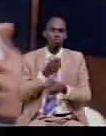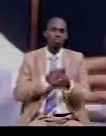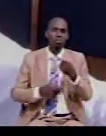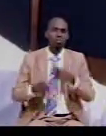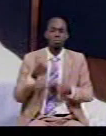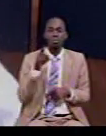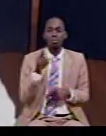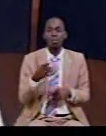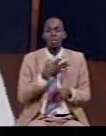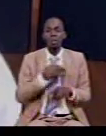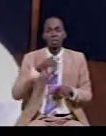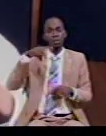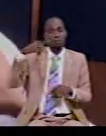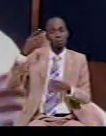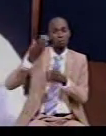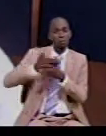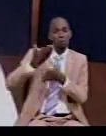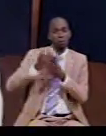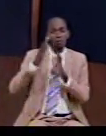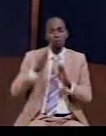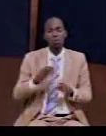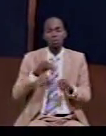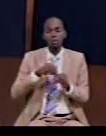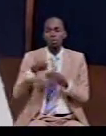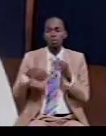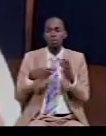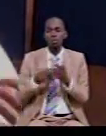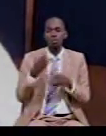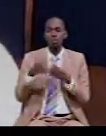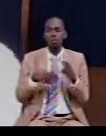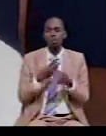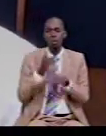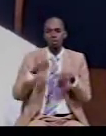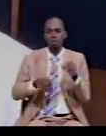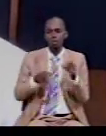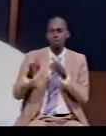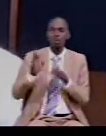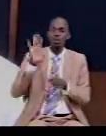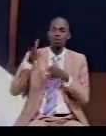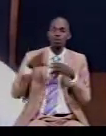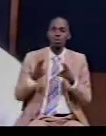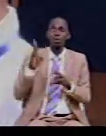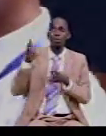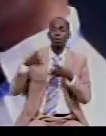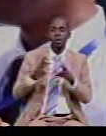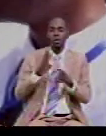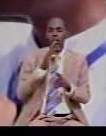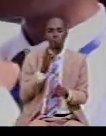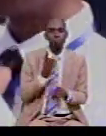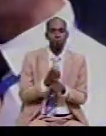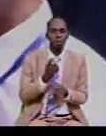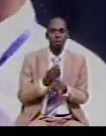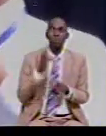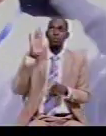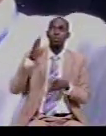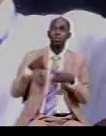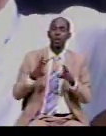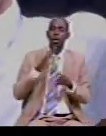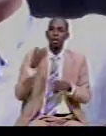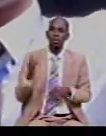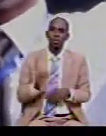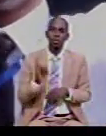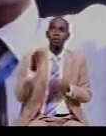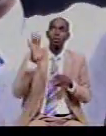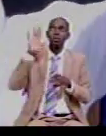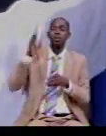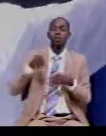ways are right. His word is eternal. His will is unchanging, and his mind is on us, even me. He's my hope, he's my